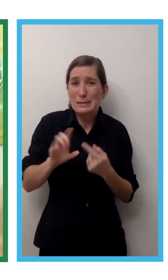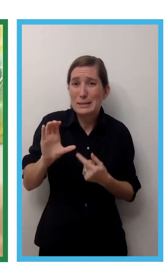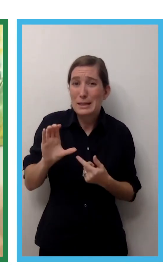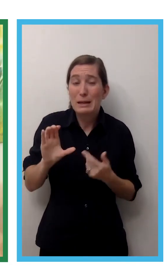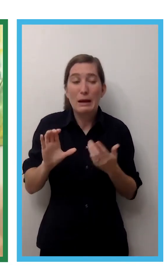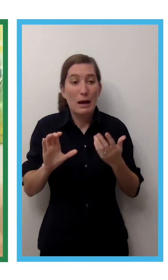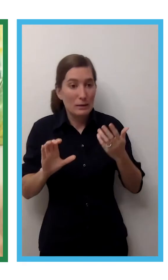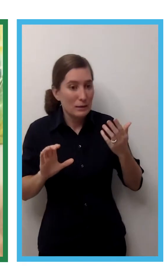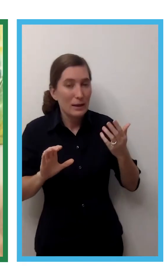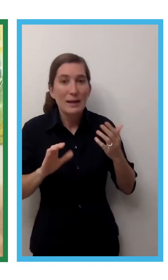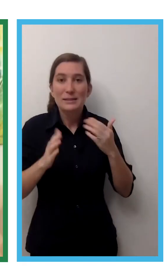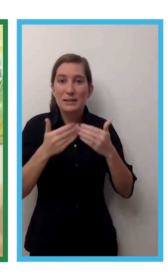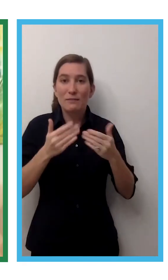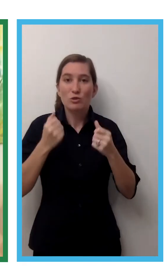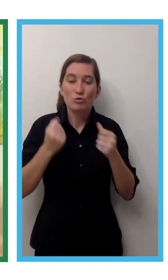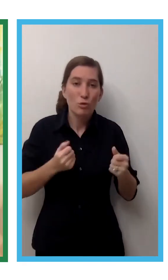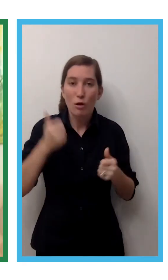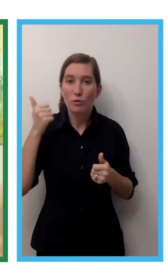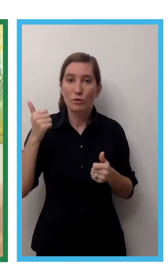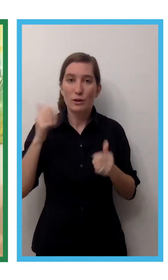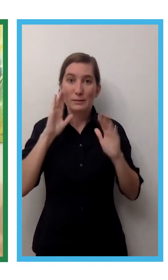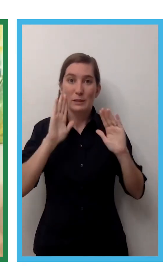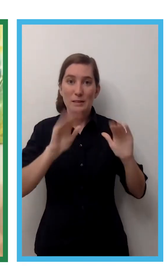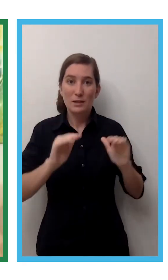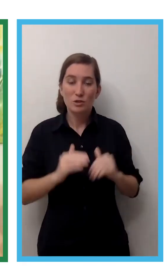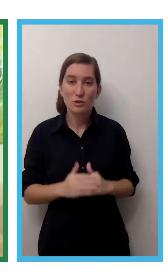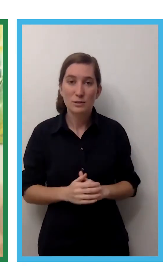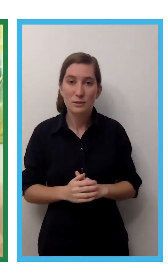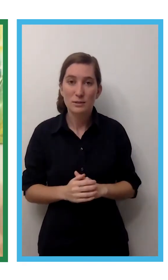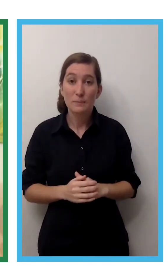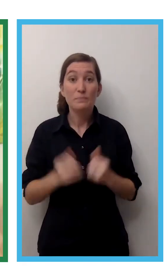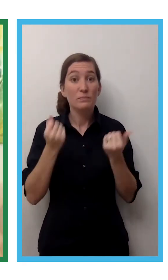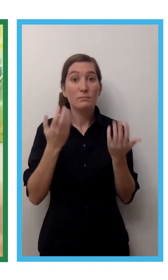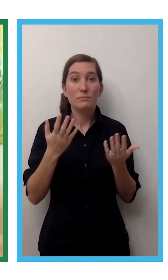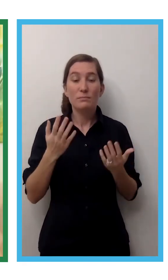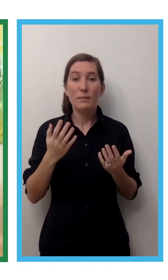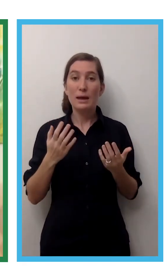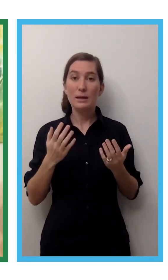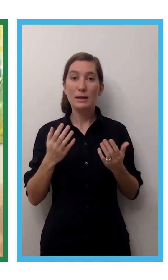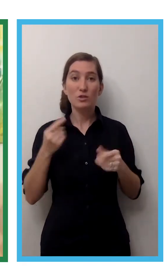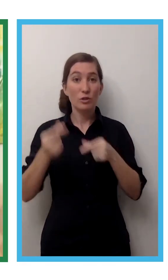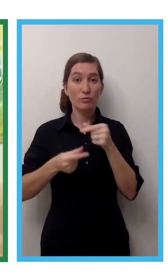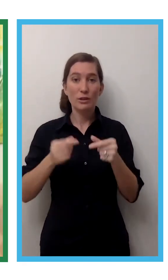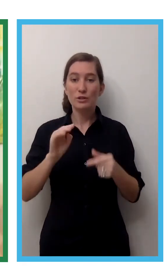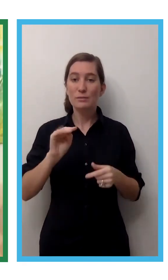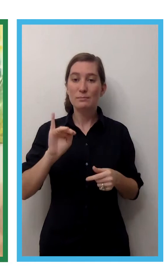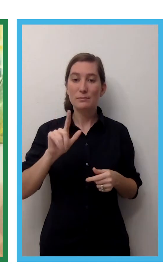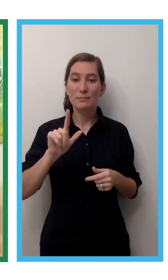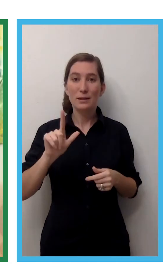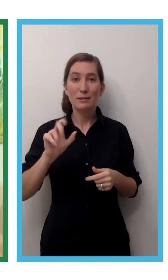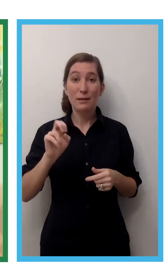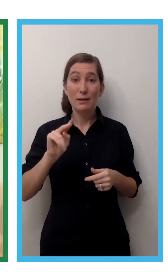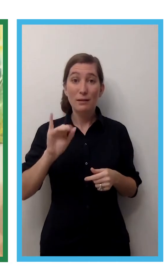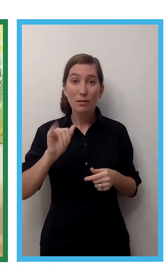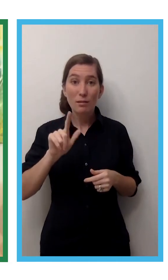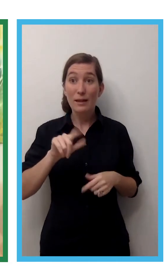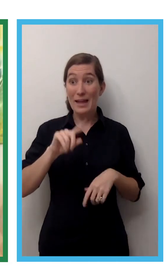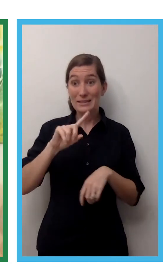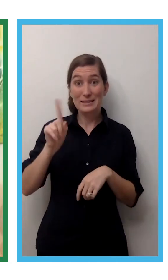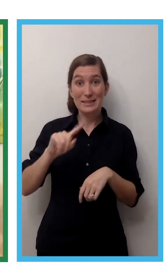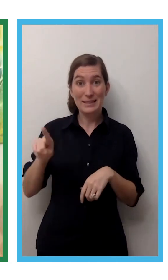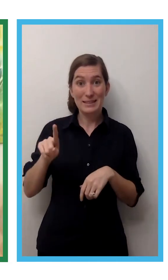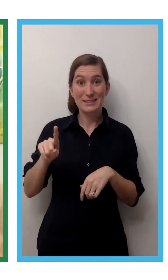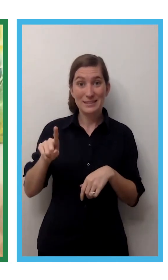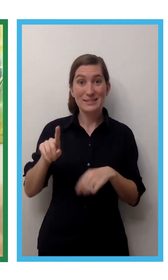the companies that they do business with or the companies that they work for are going to support this. And with the advent of social